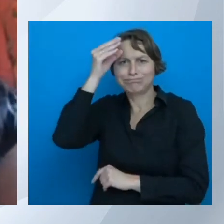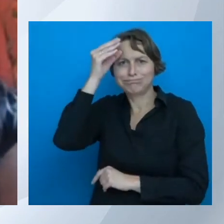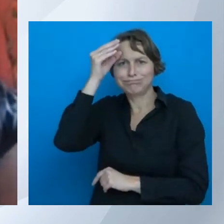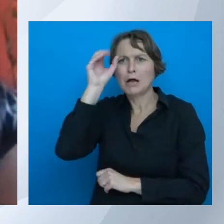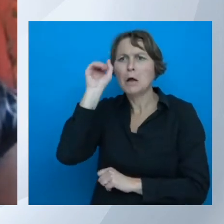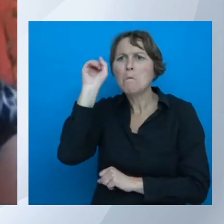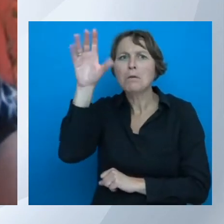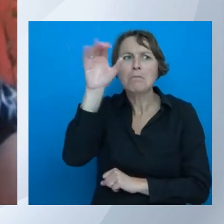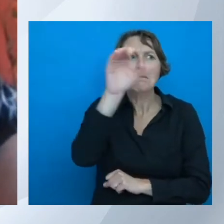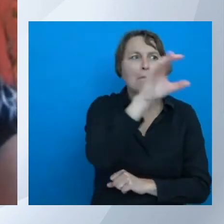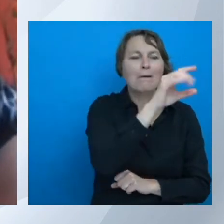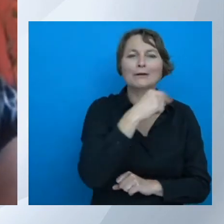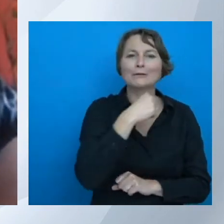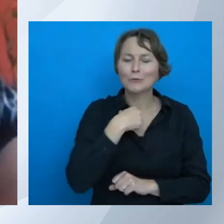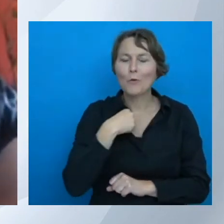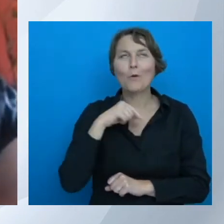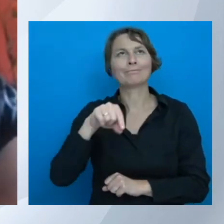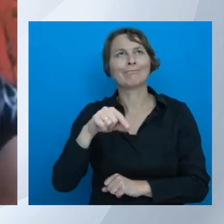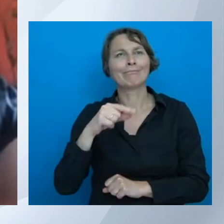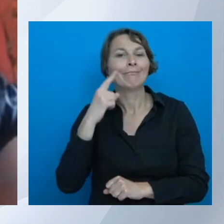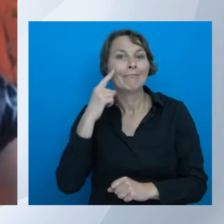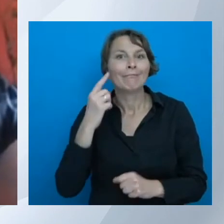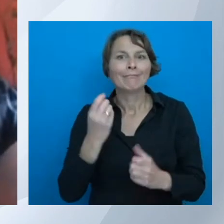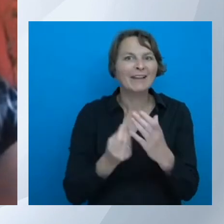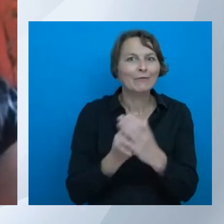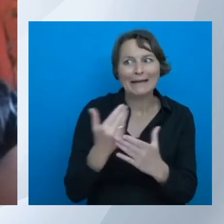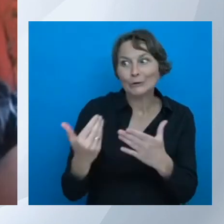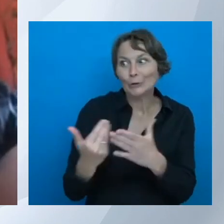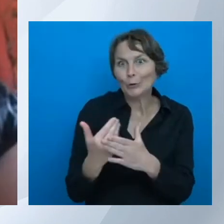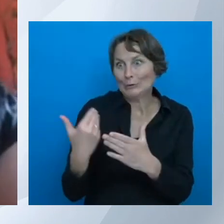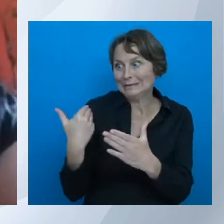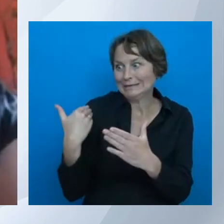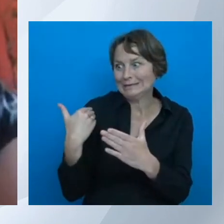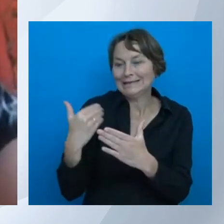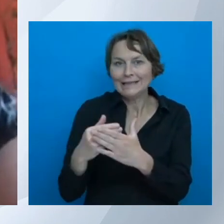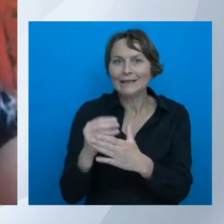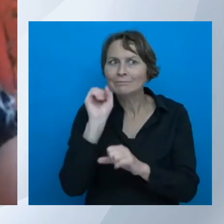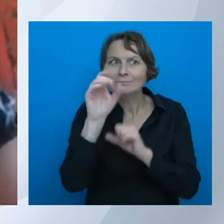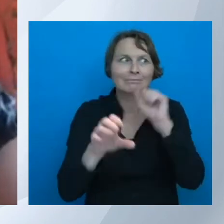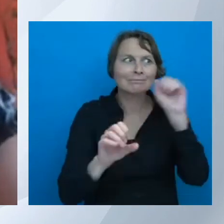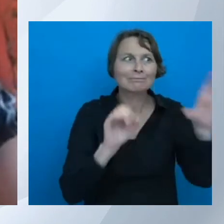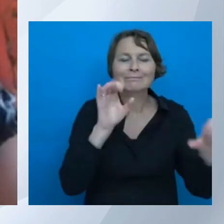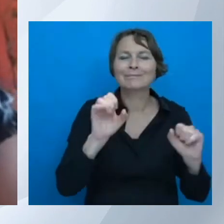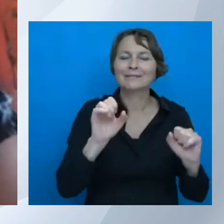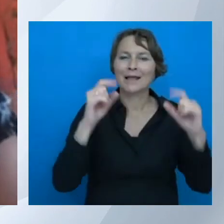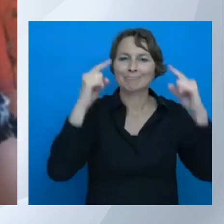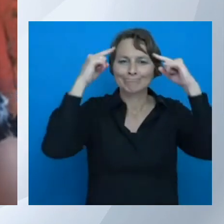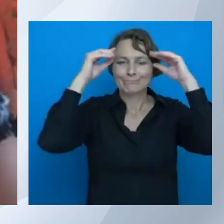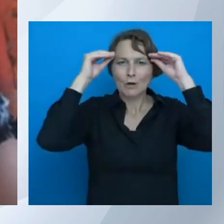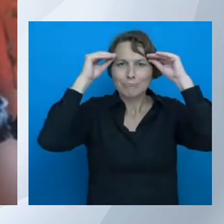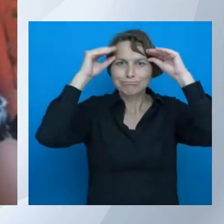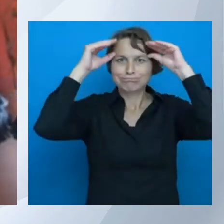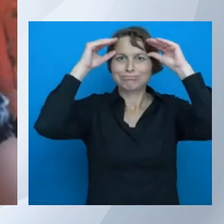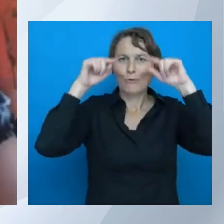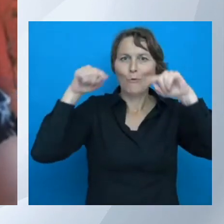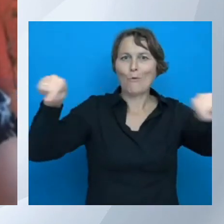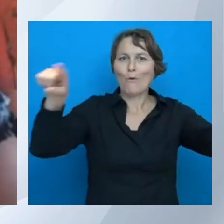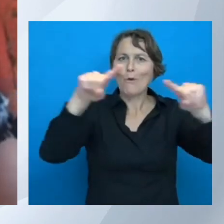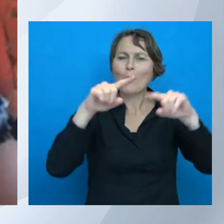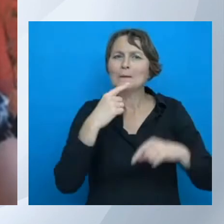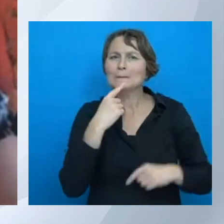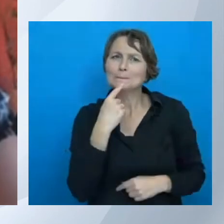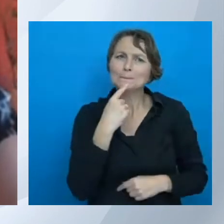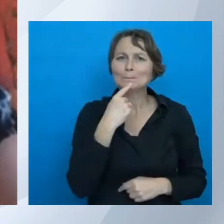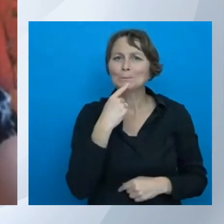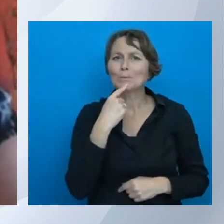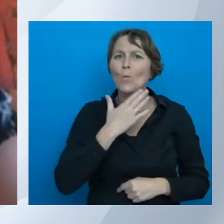to date and the newest releases and such things to people who are interested in the field of